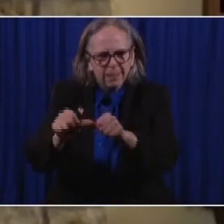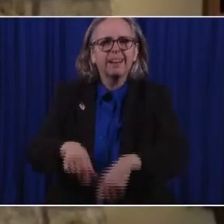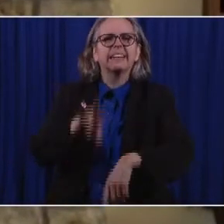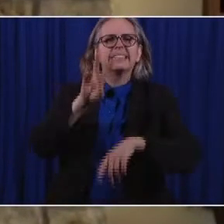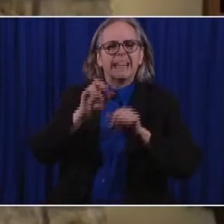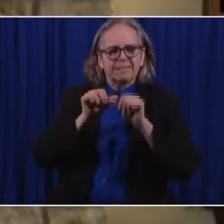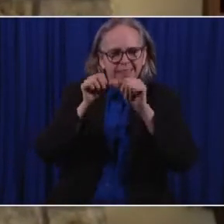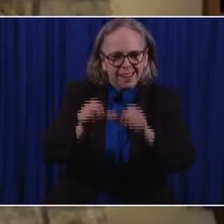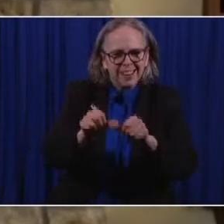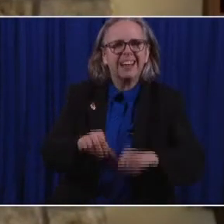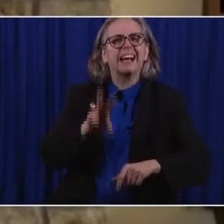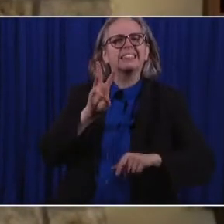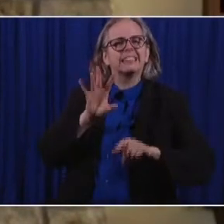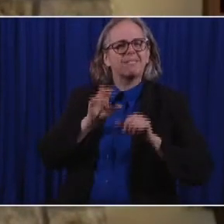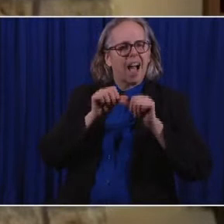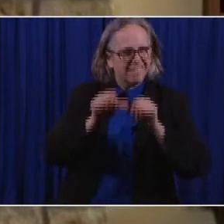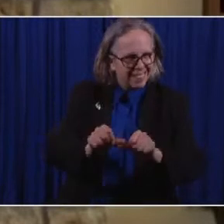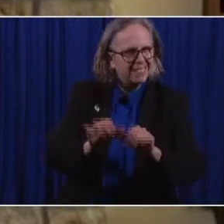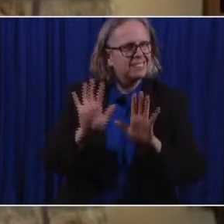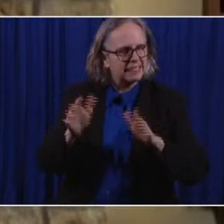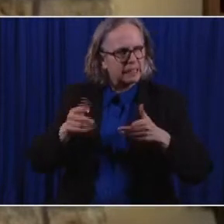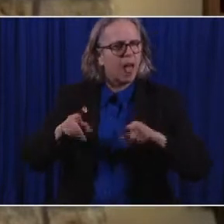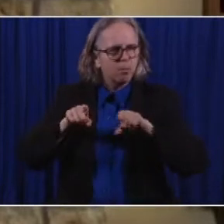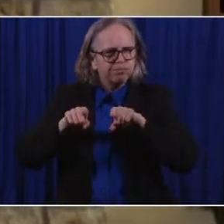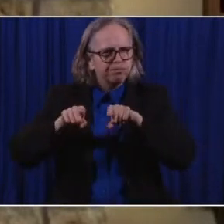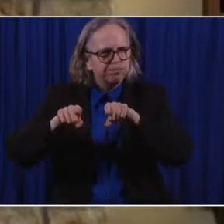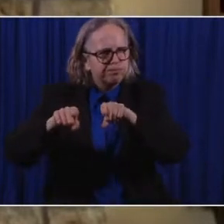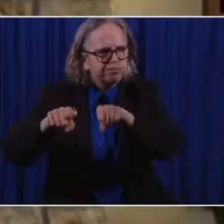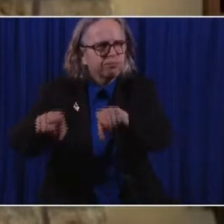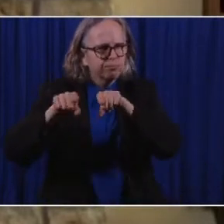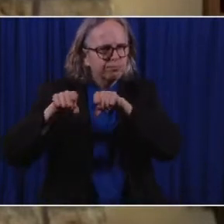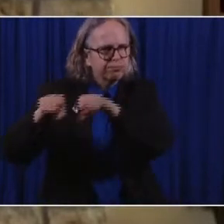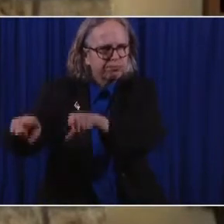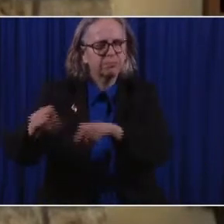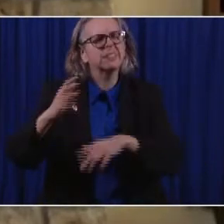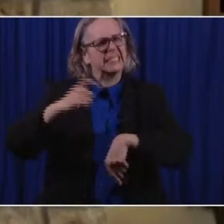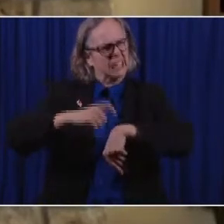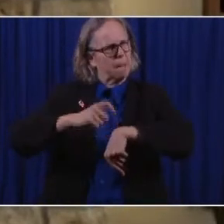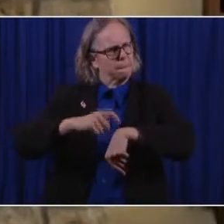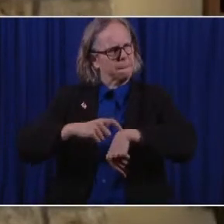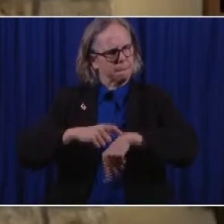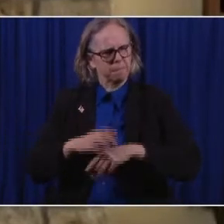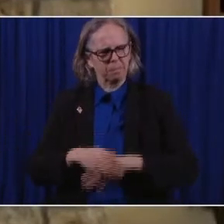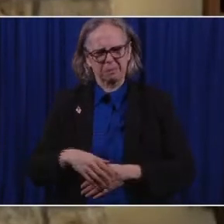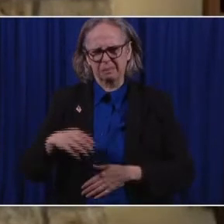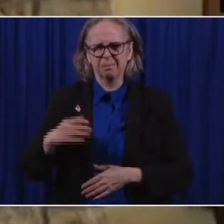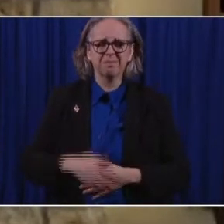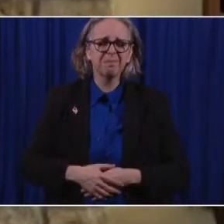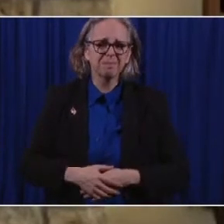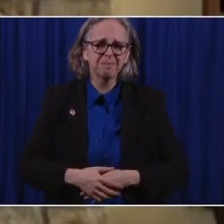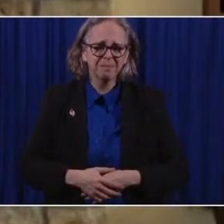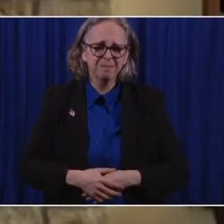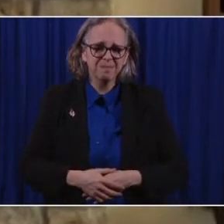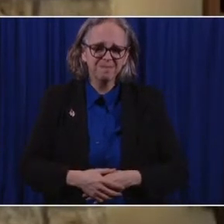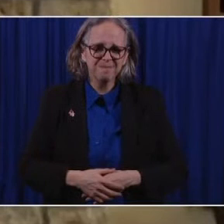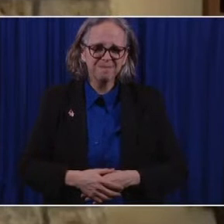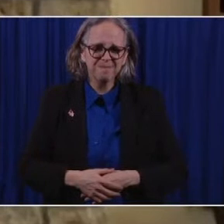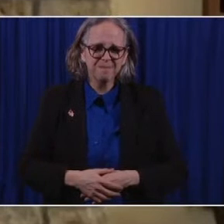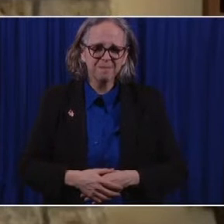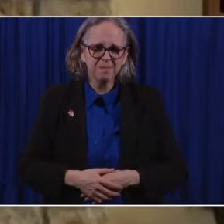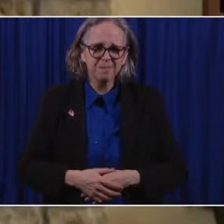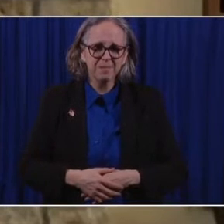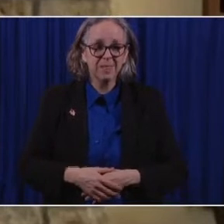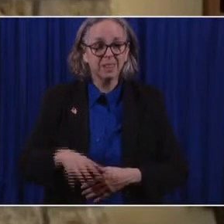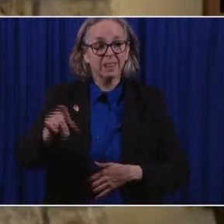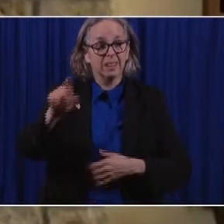vaccination. It will take a number of weeks to distribute all the vaccines given the limited doses that we have. Week of January 25th,